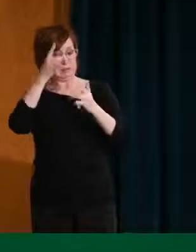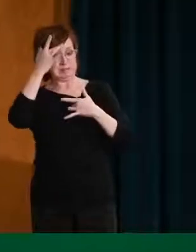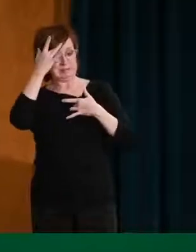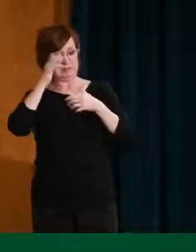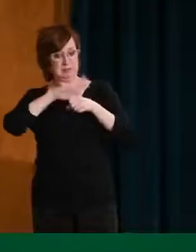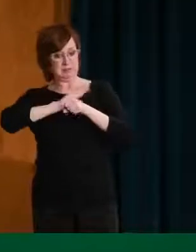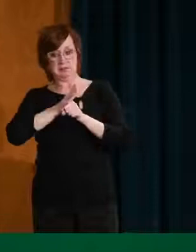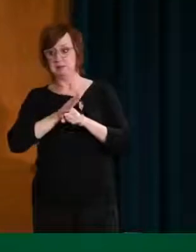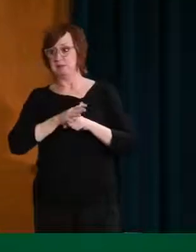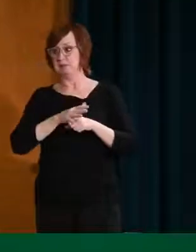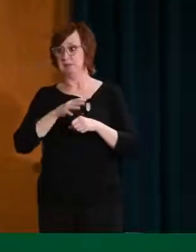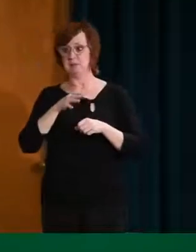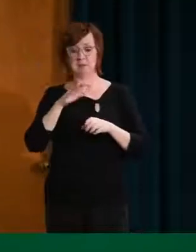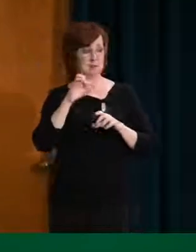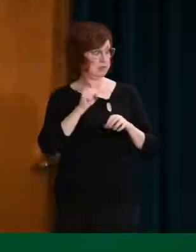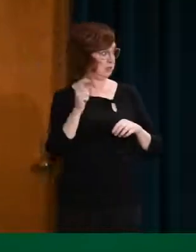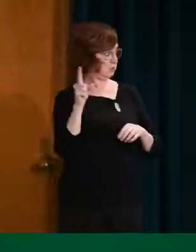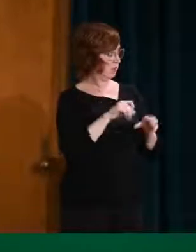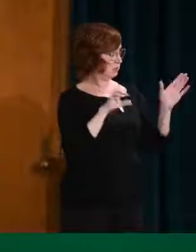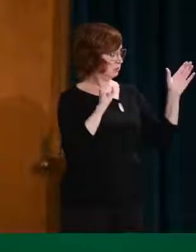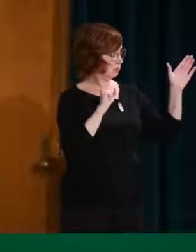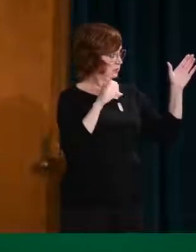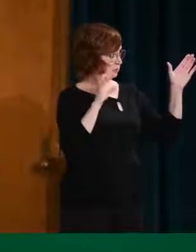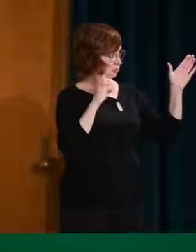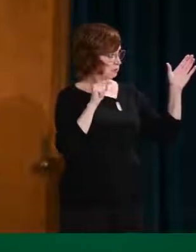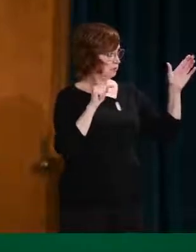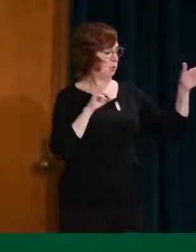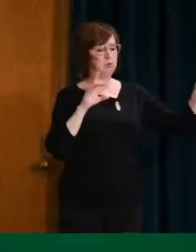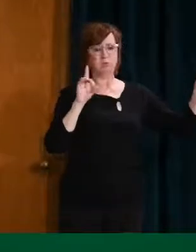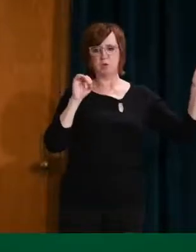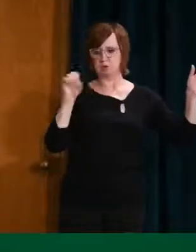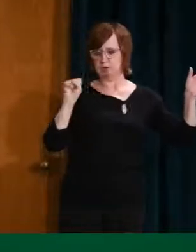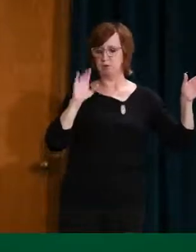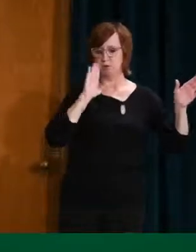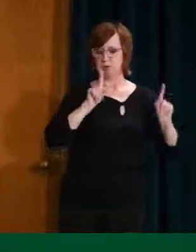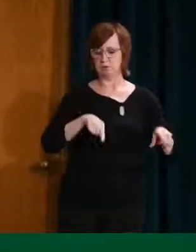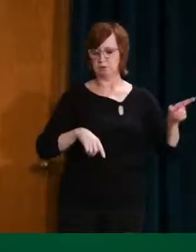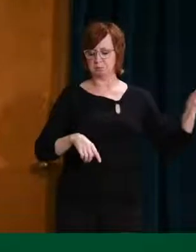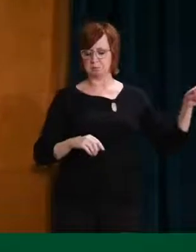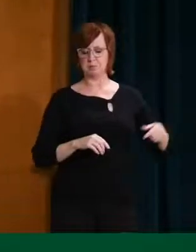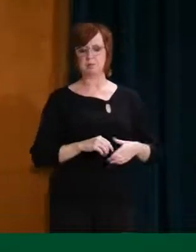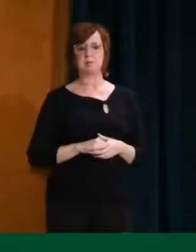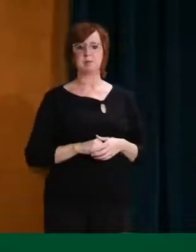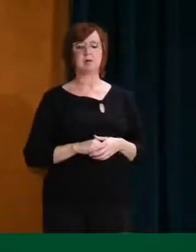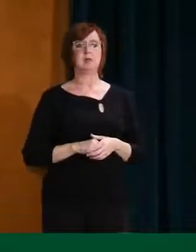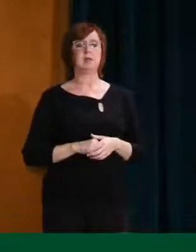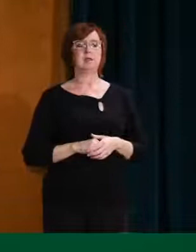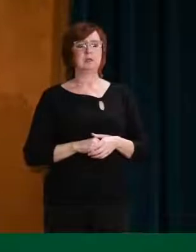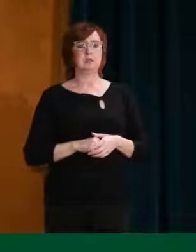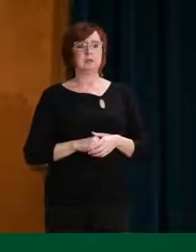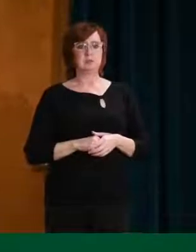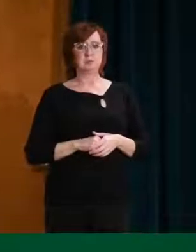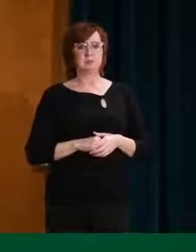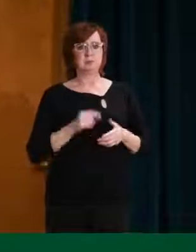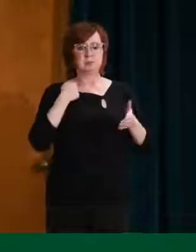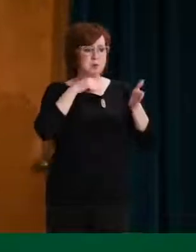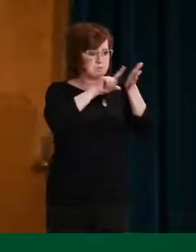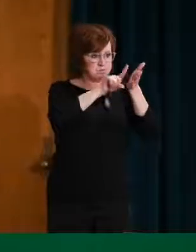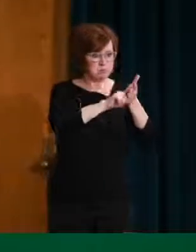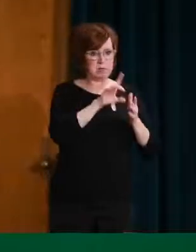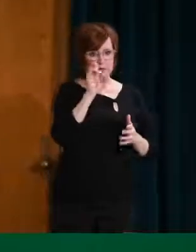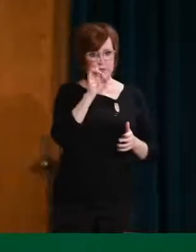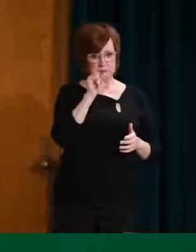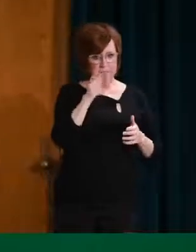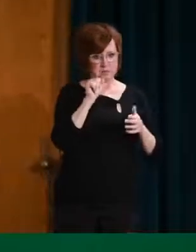Scott Livingstone on the line. Maybe I can. Okay, go ahead, Doctor. So we are looking at our exposure data, and we are aware of the